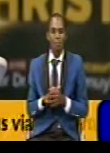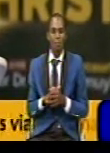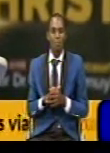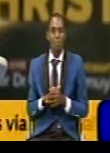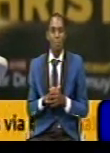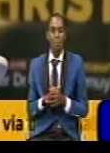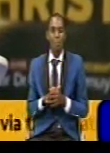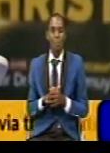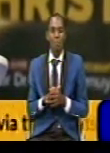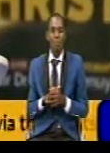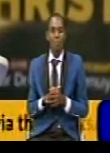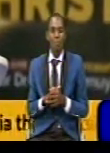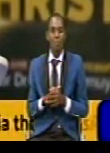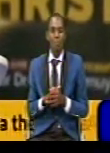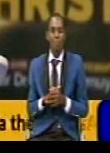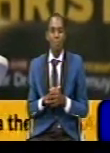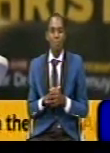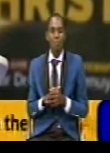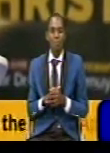The next person.